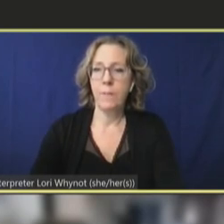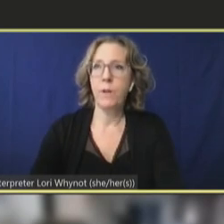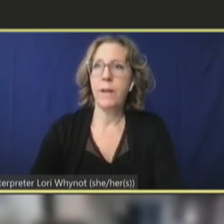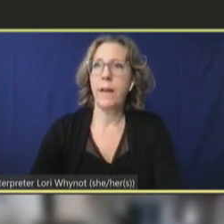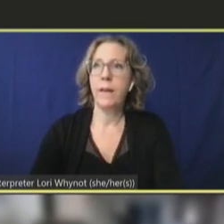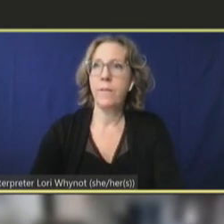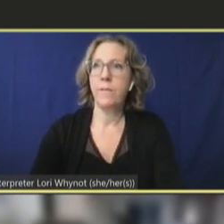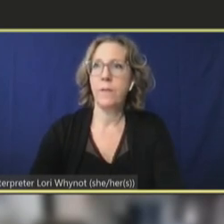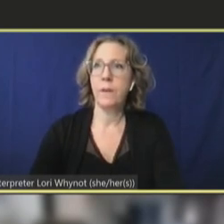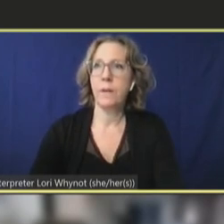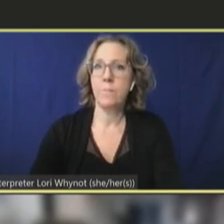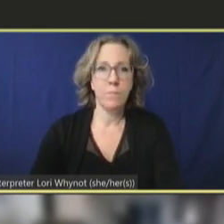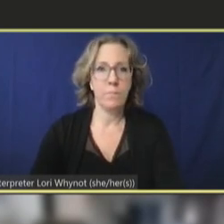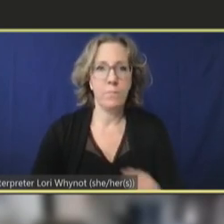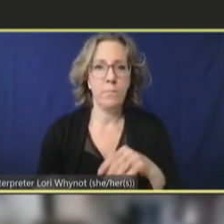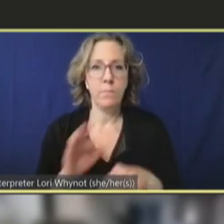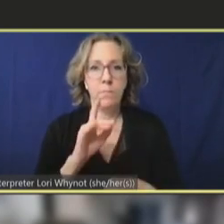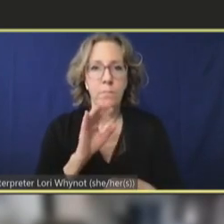I'm going to have